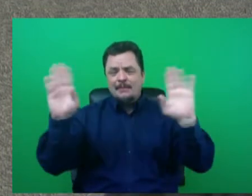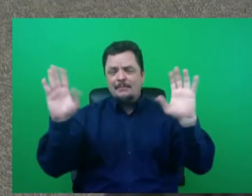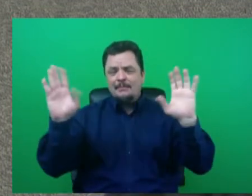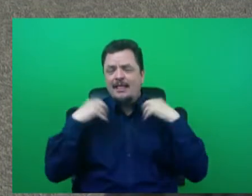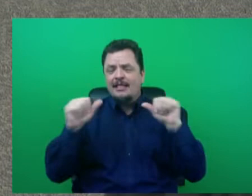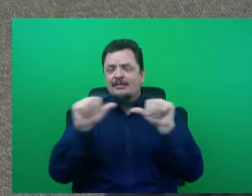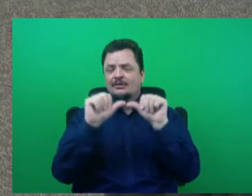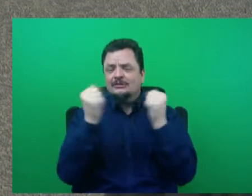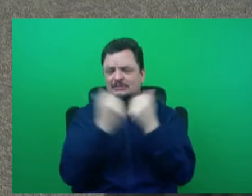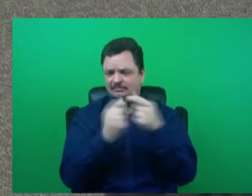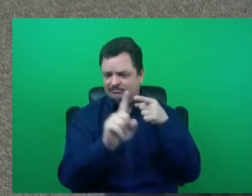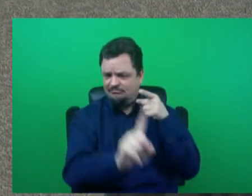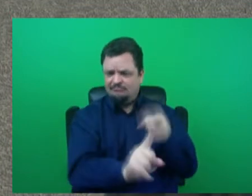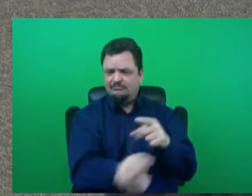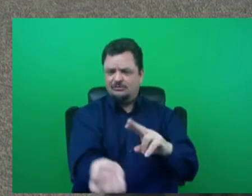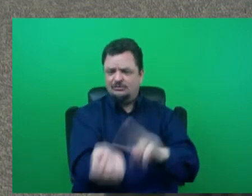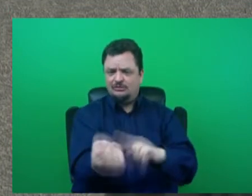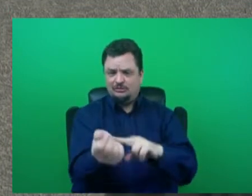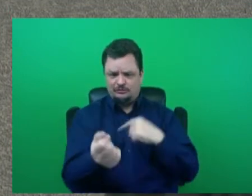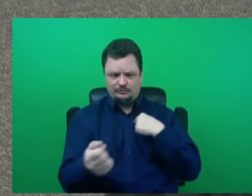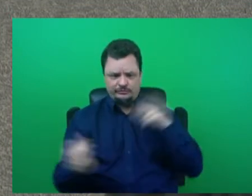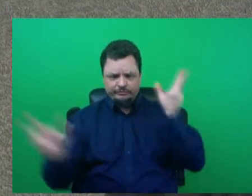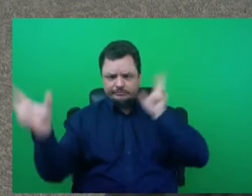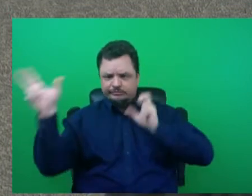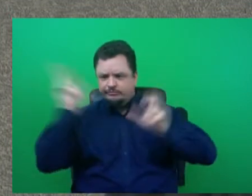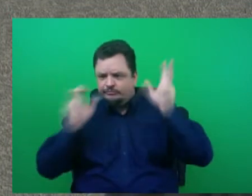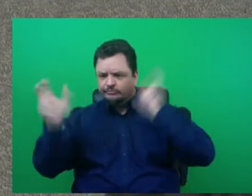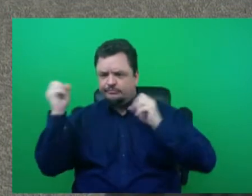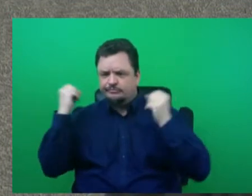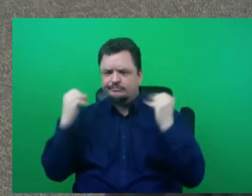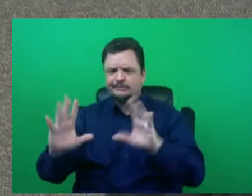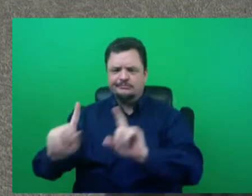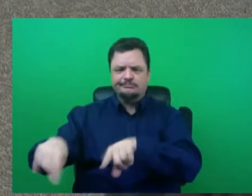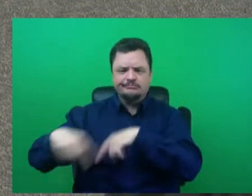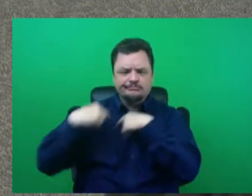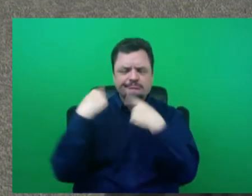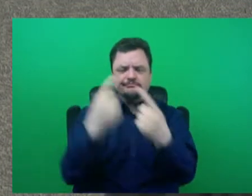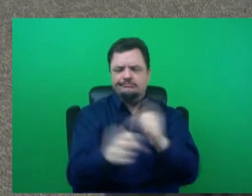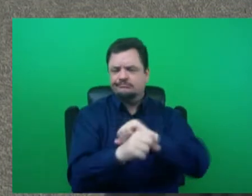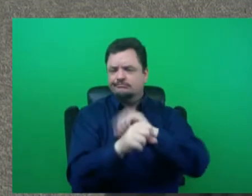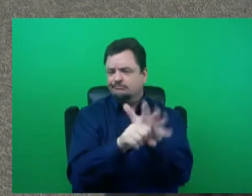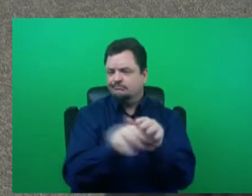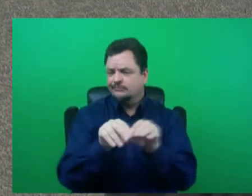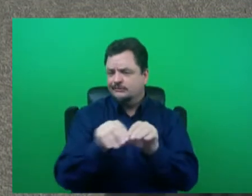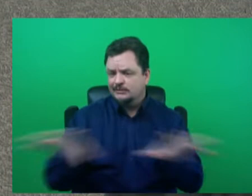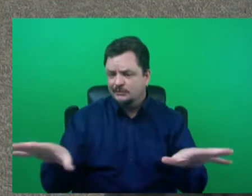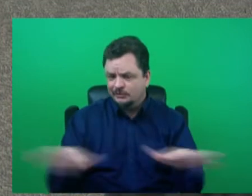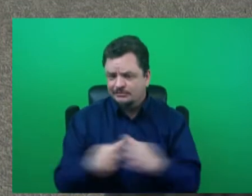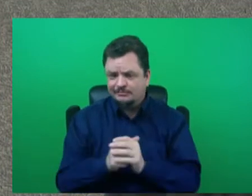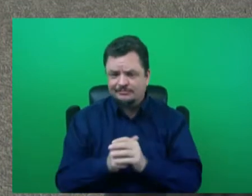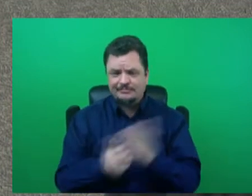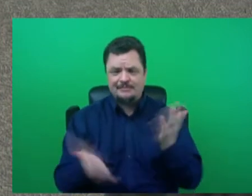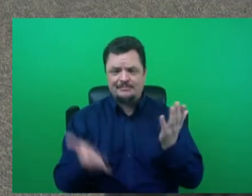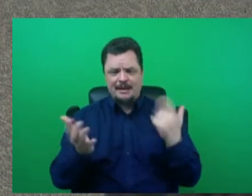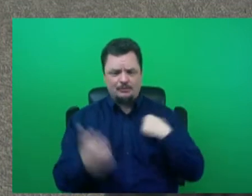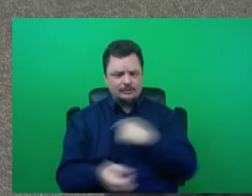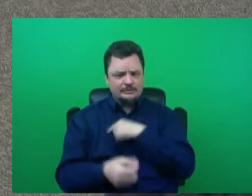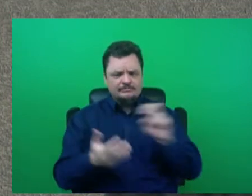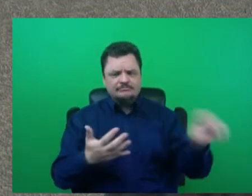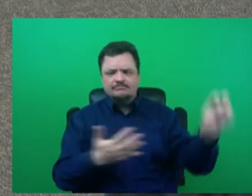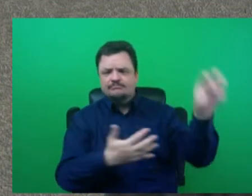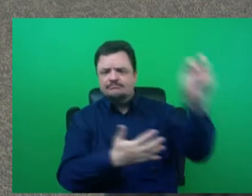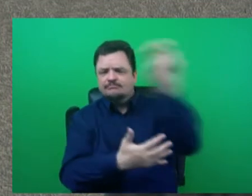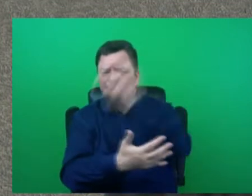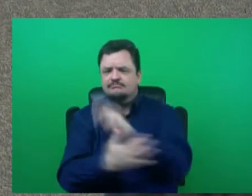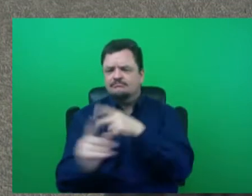all aspects of the pandemic response, and that can range from holding mobile clinics to provide vaccines, contact tracing in businesses, as